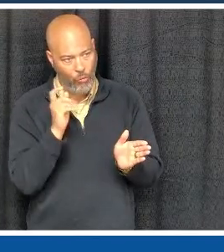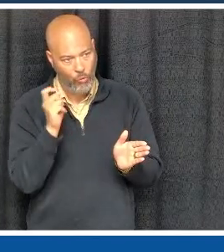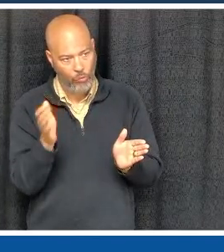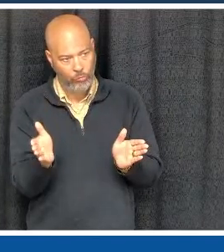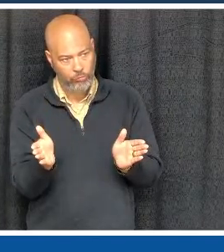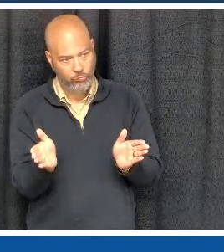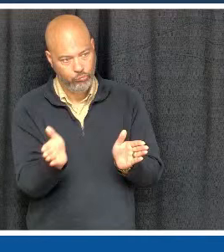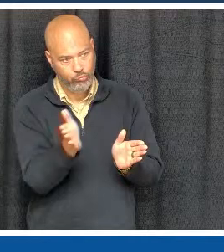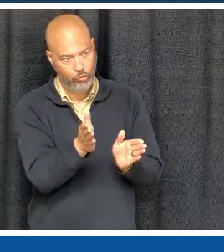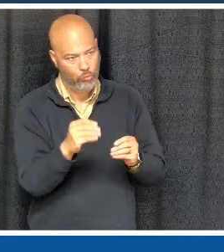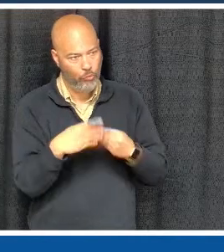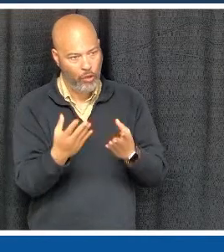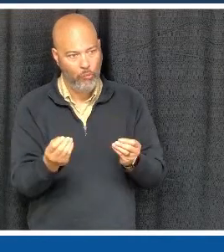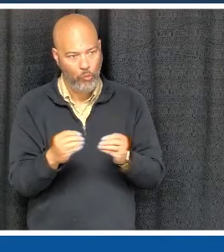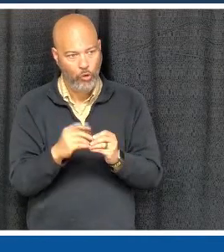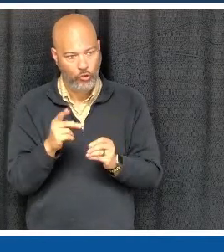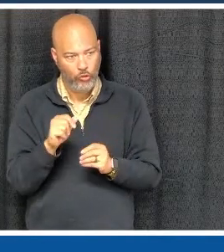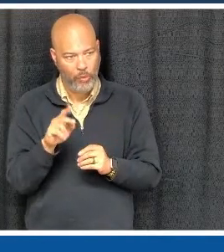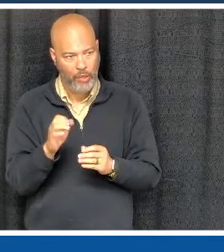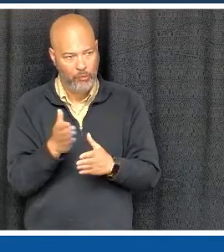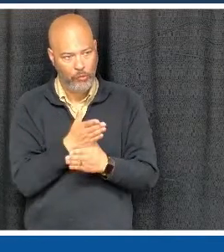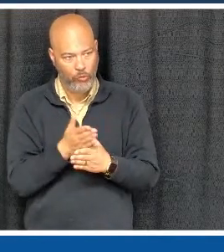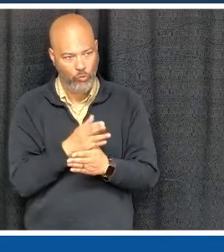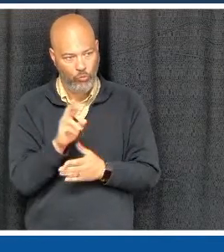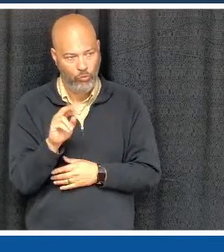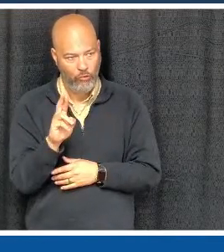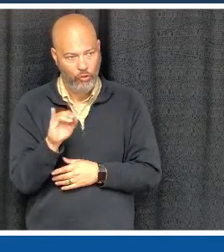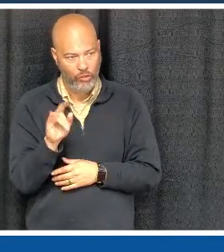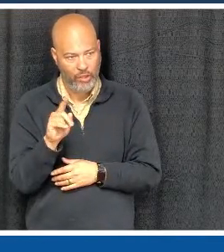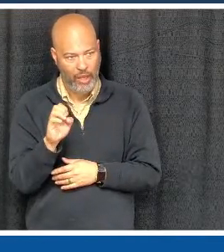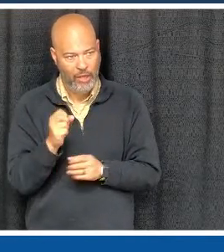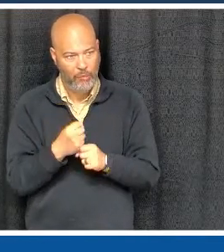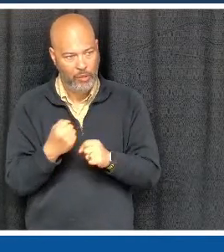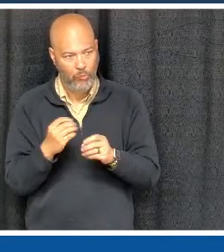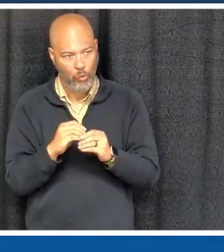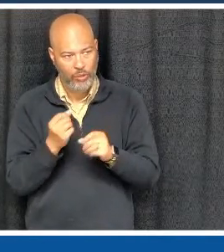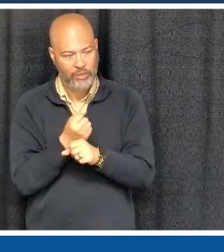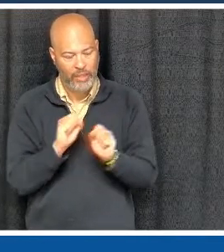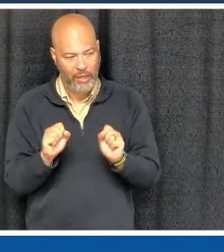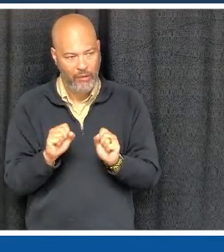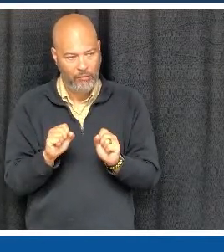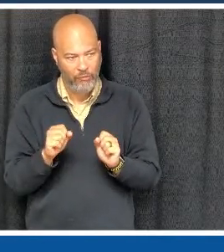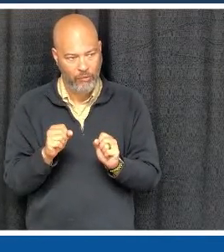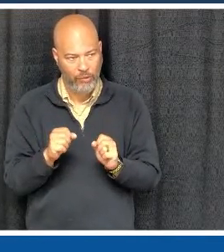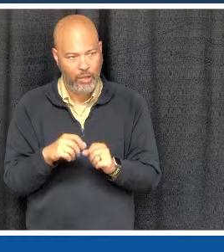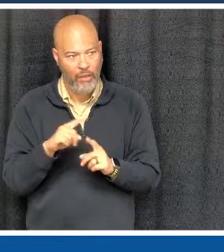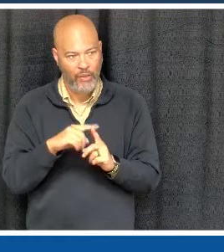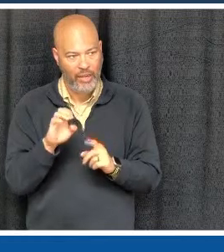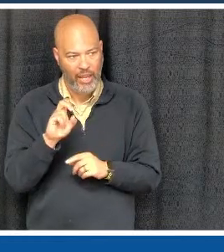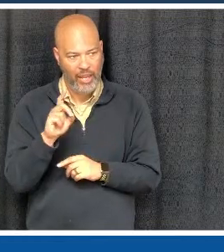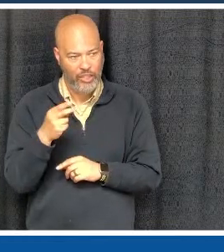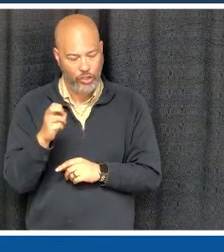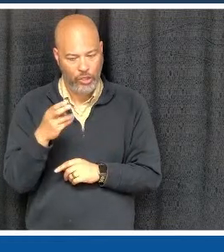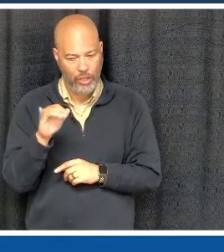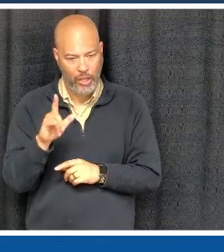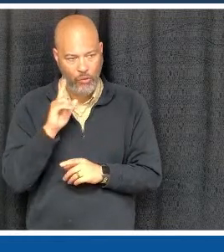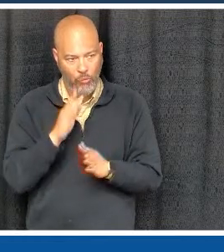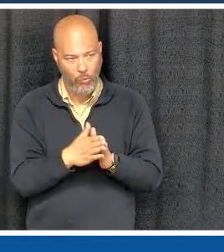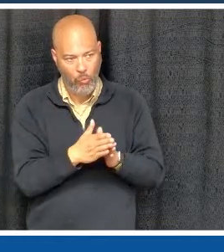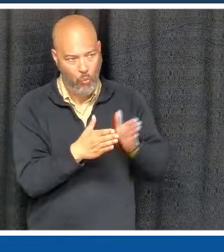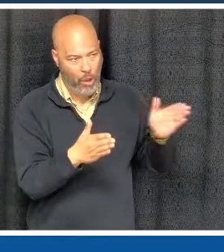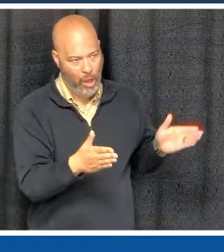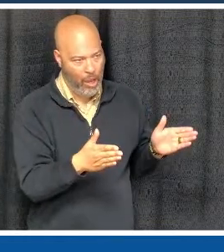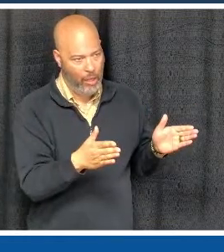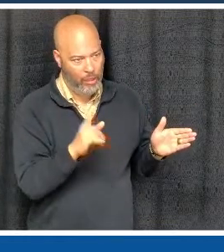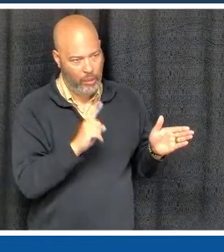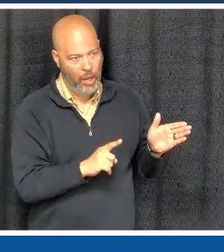bit to provide more space between Riverside Drive to make it a safer intersection. And then Edge Hill will be widened on that side going up